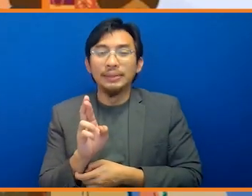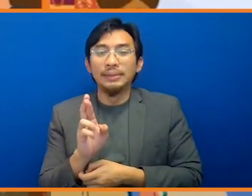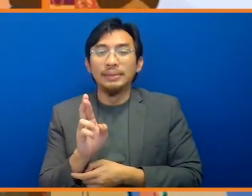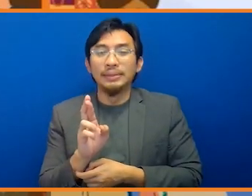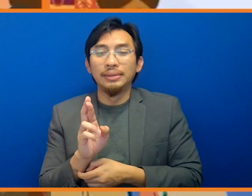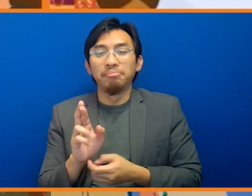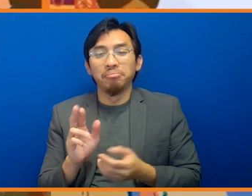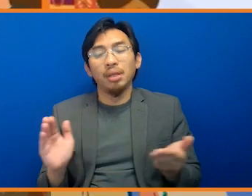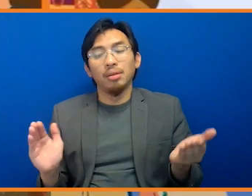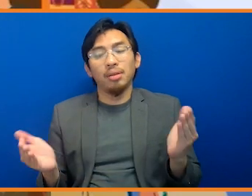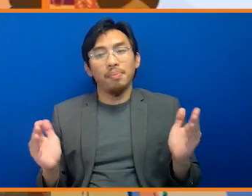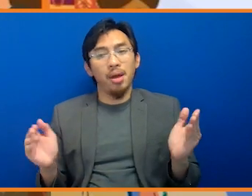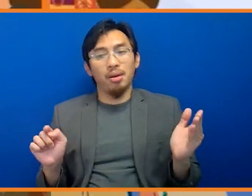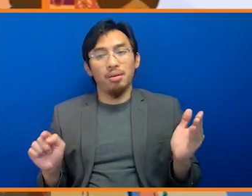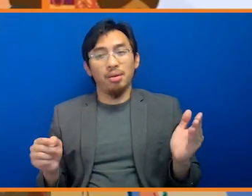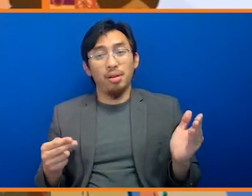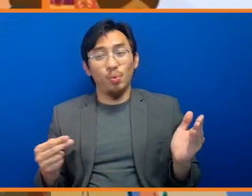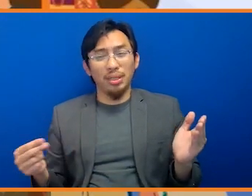So